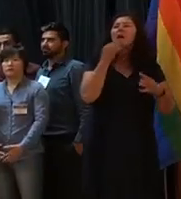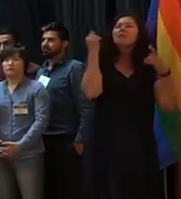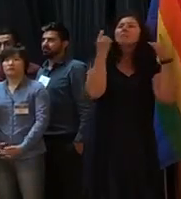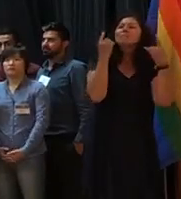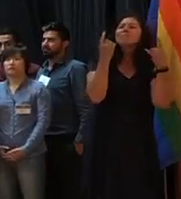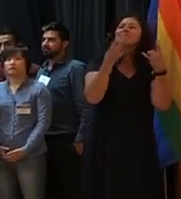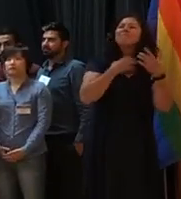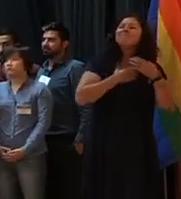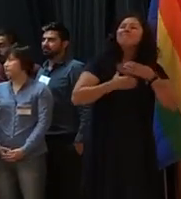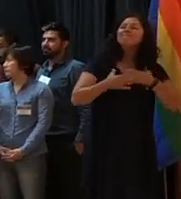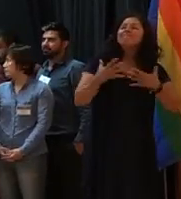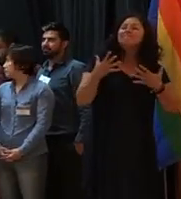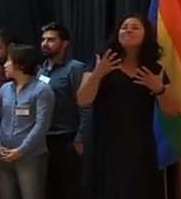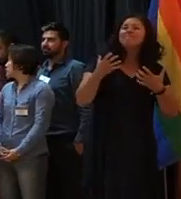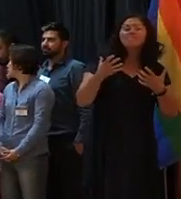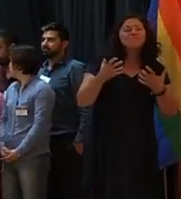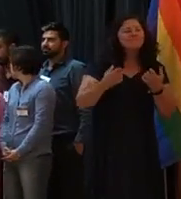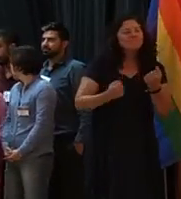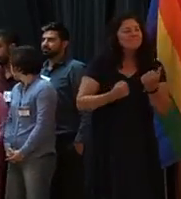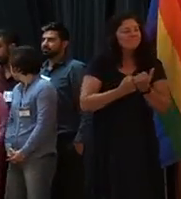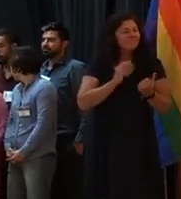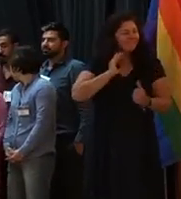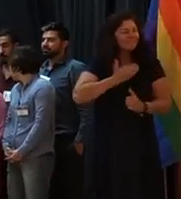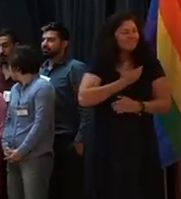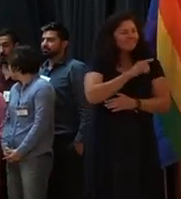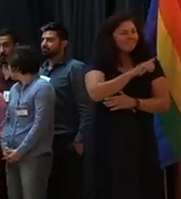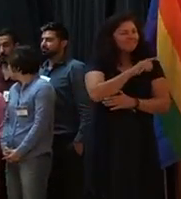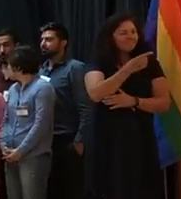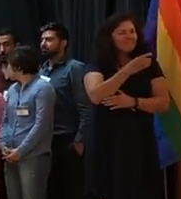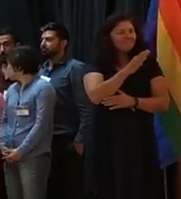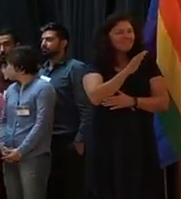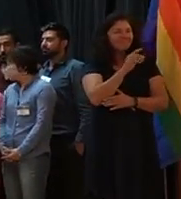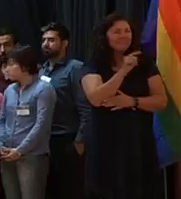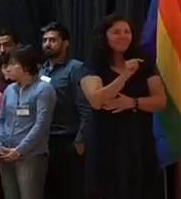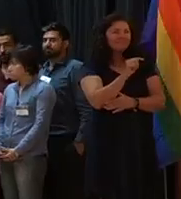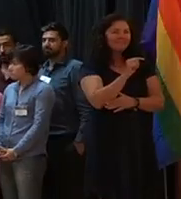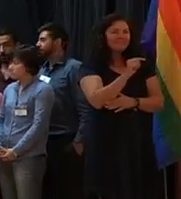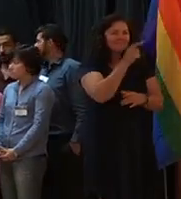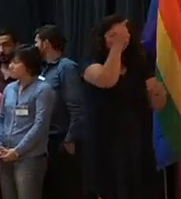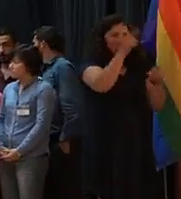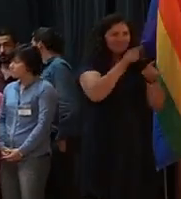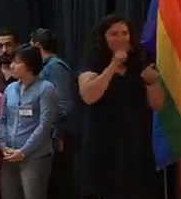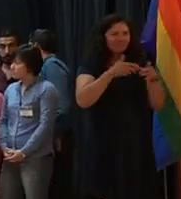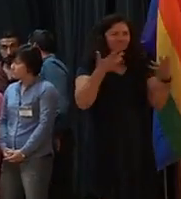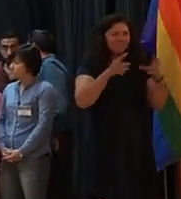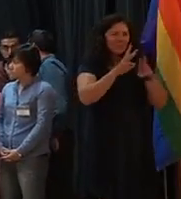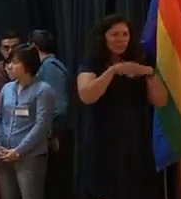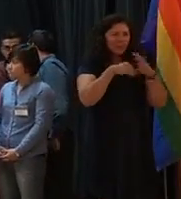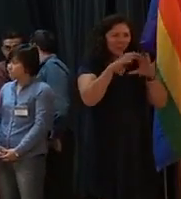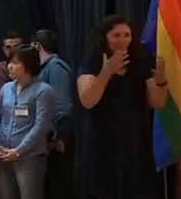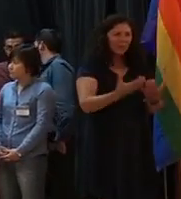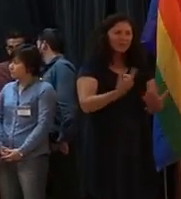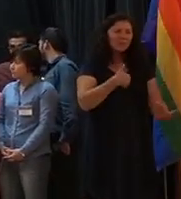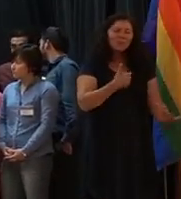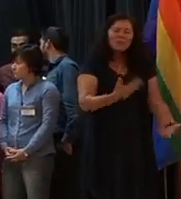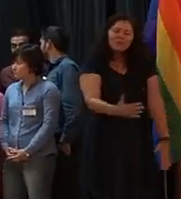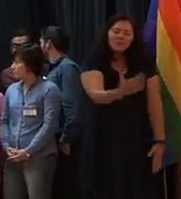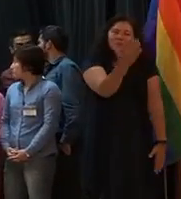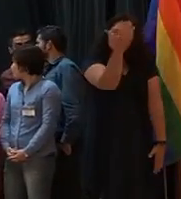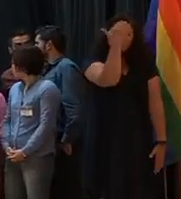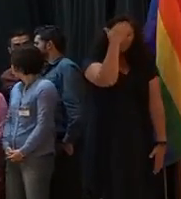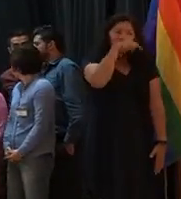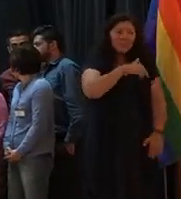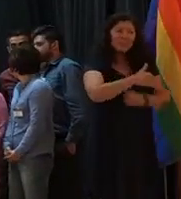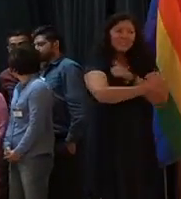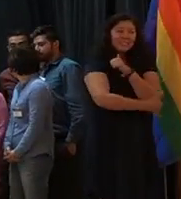desire to support our LGBT siblings around the globe. We know all too well that this nation